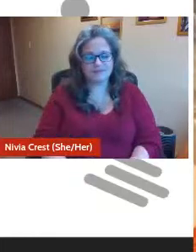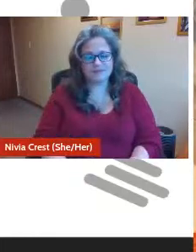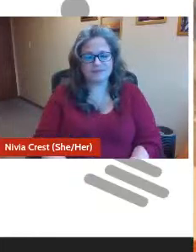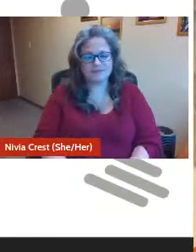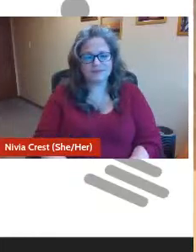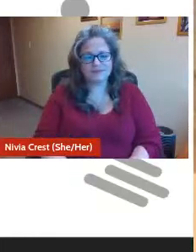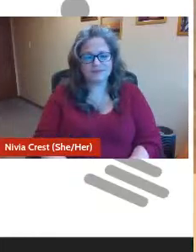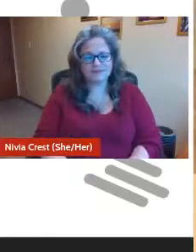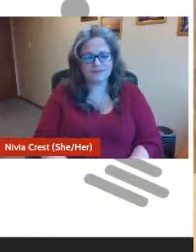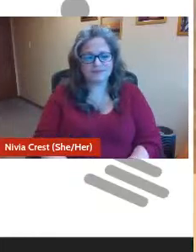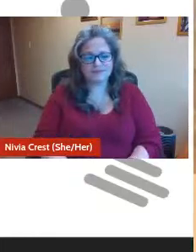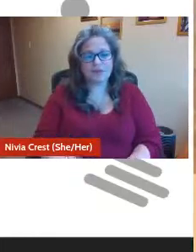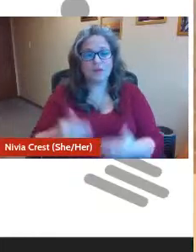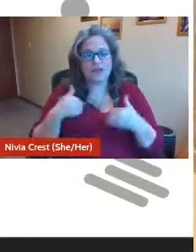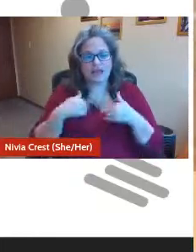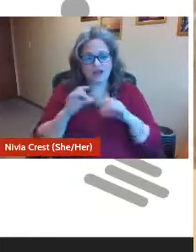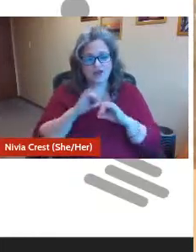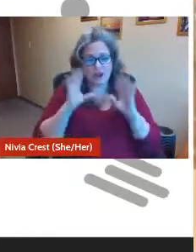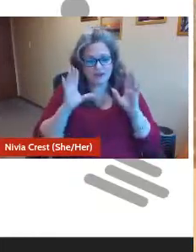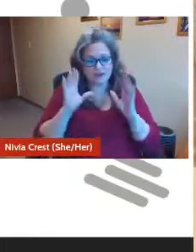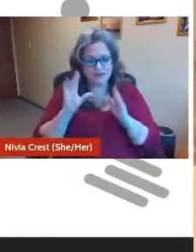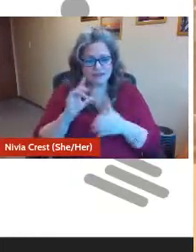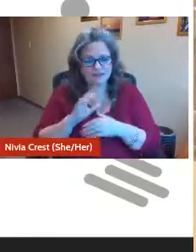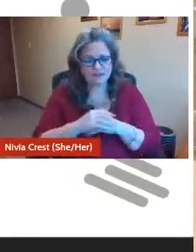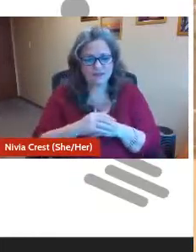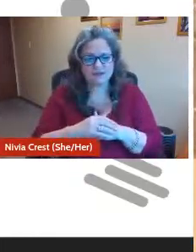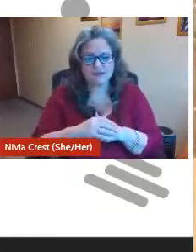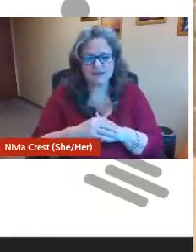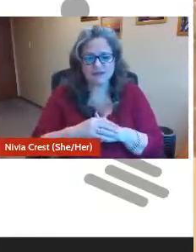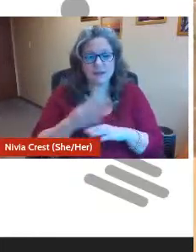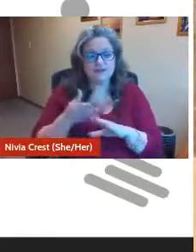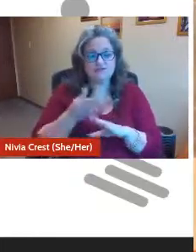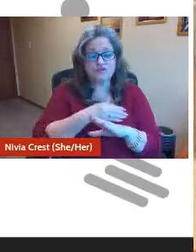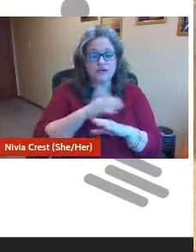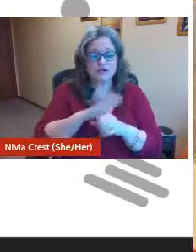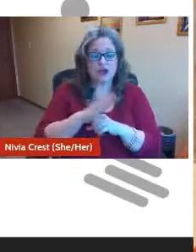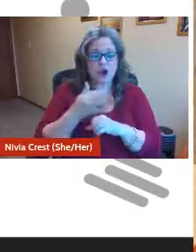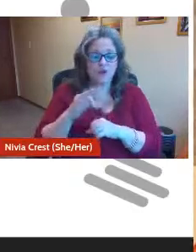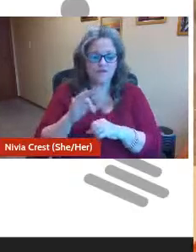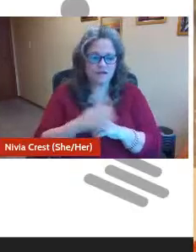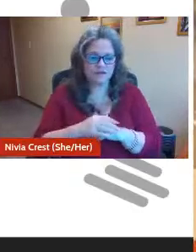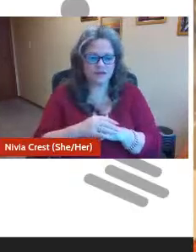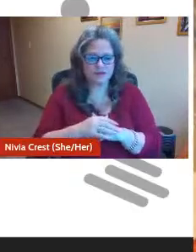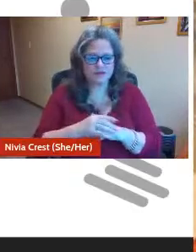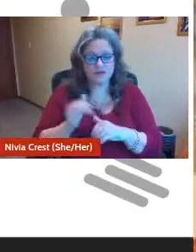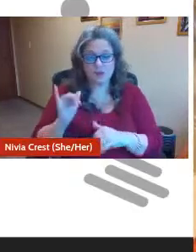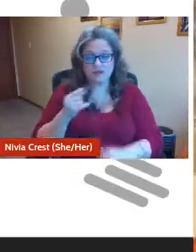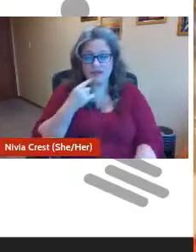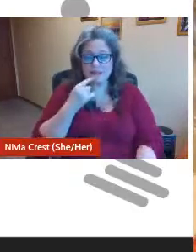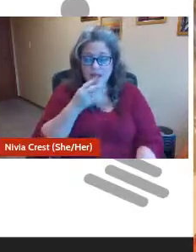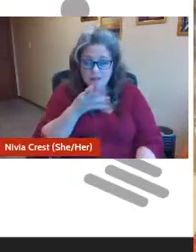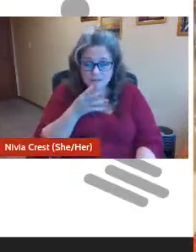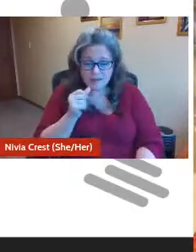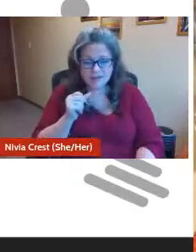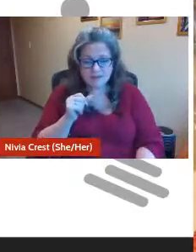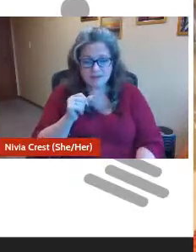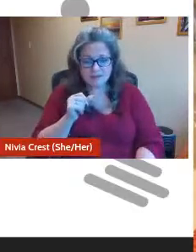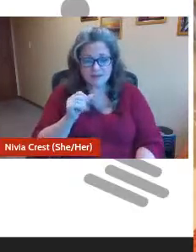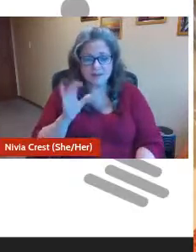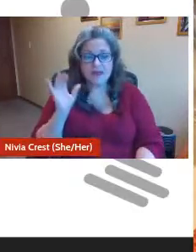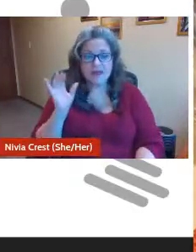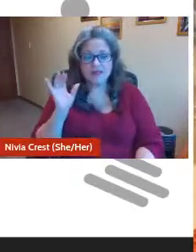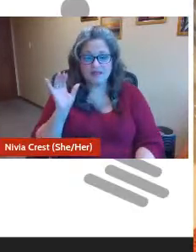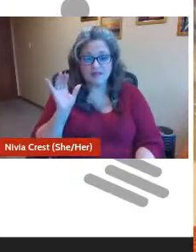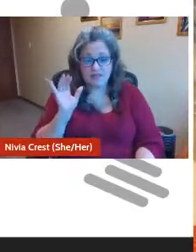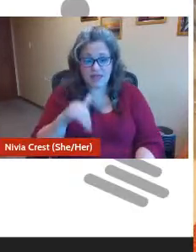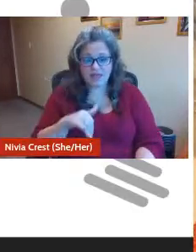Right? Oh, Lord. I wasn't going through a crisis. It was pre-COVID. So, yeah. I'm like, Mom, that is a